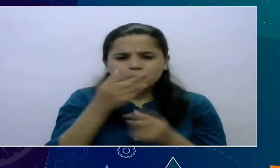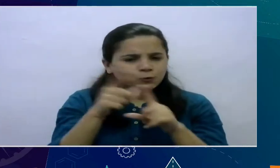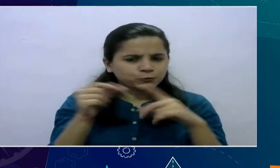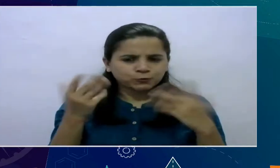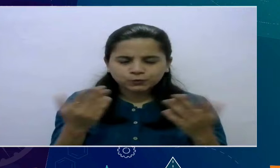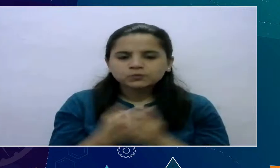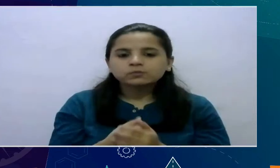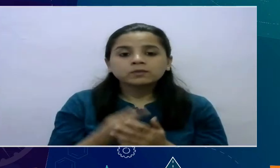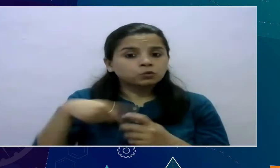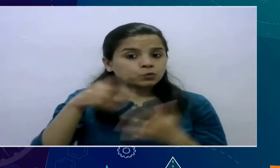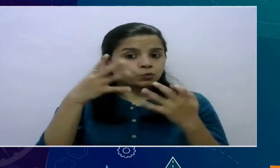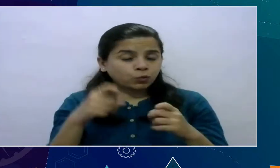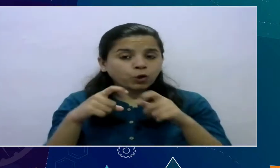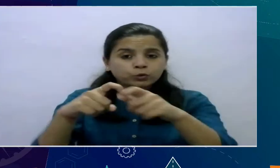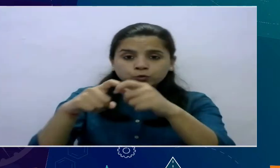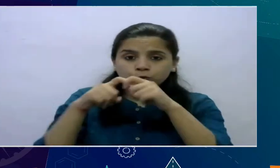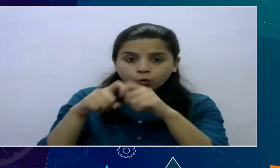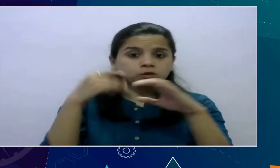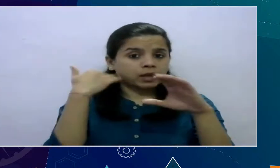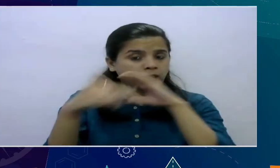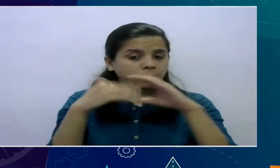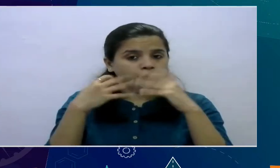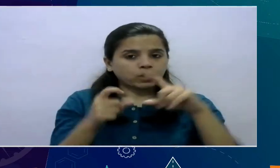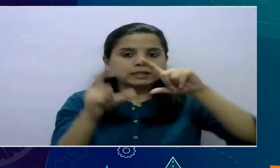share those questions through email, then